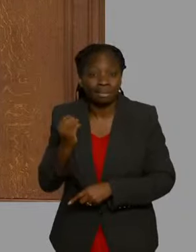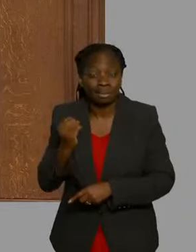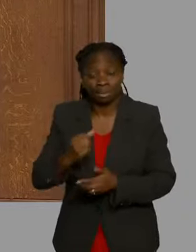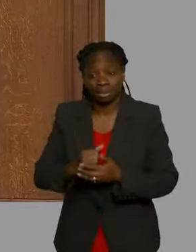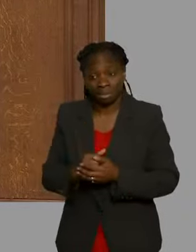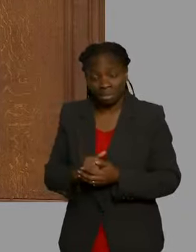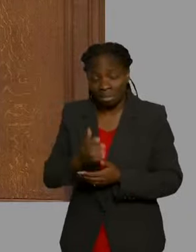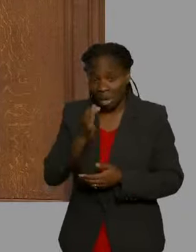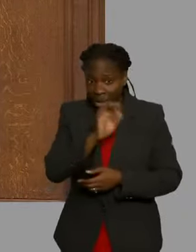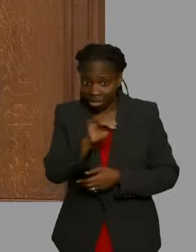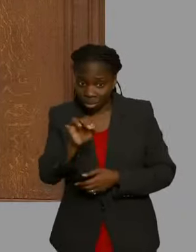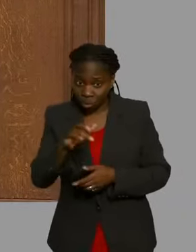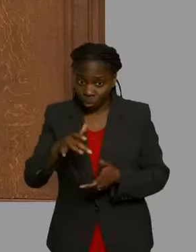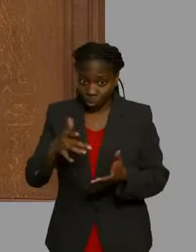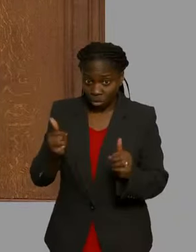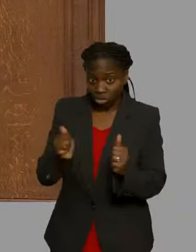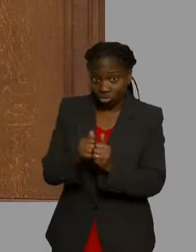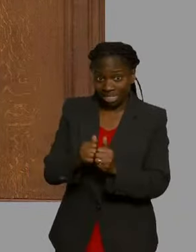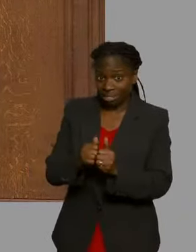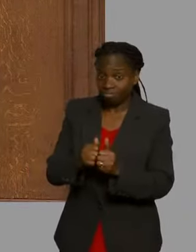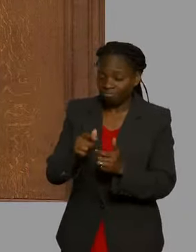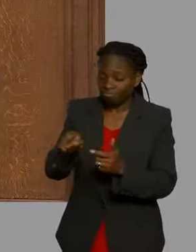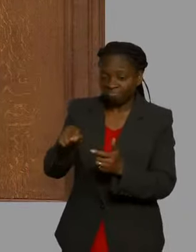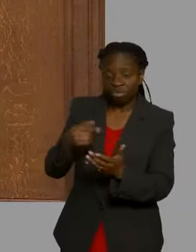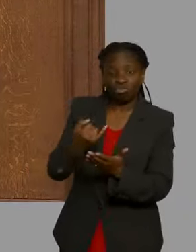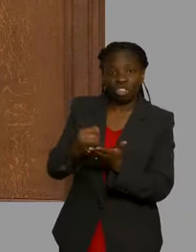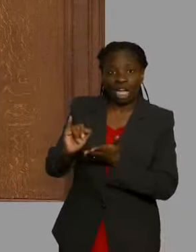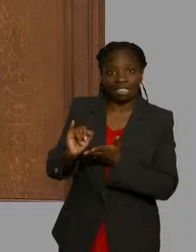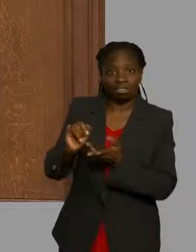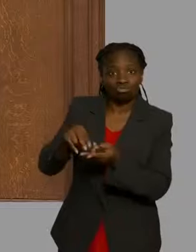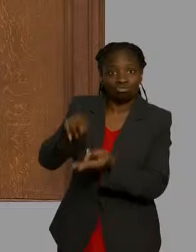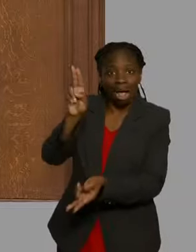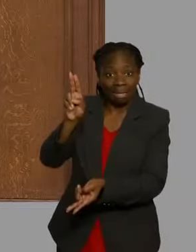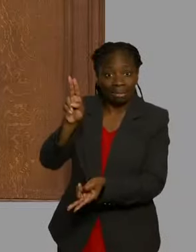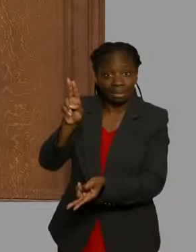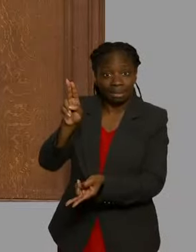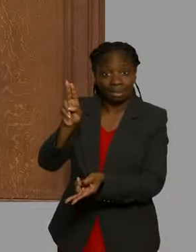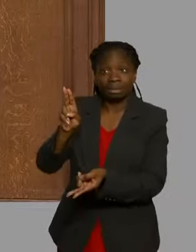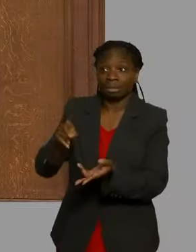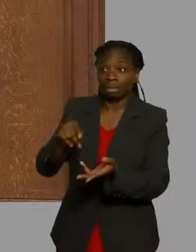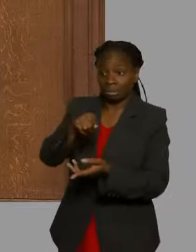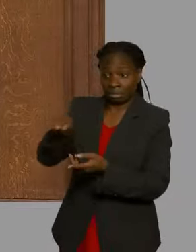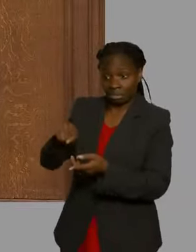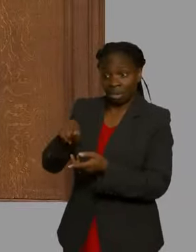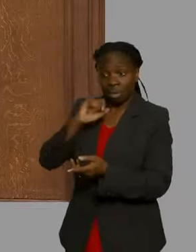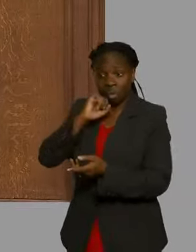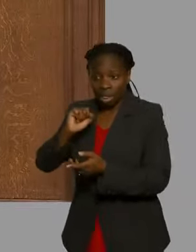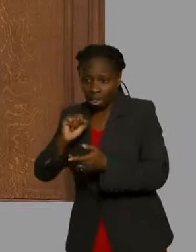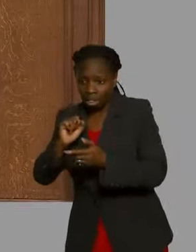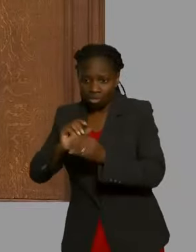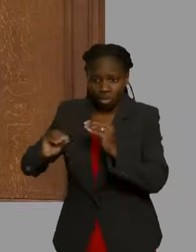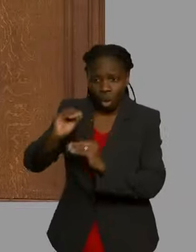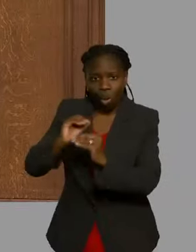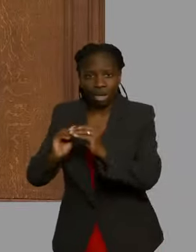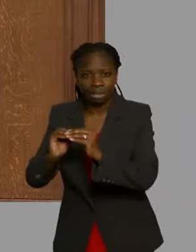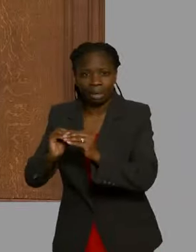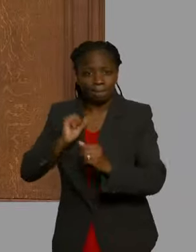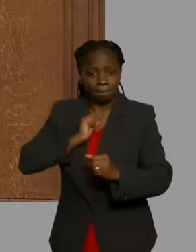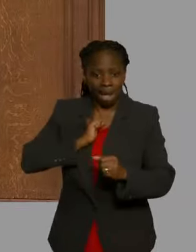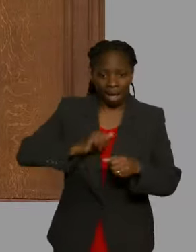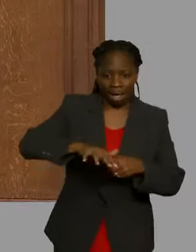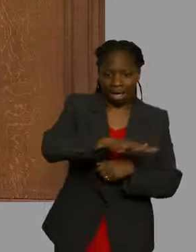for accelerated local government reorganisation, and my constituents should not be footing the bill for the persistent weak